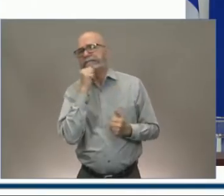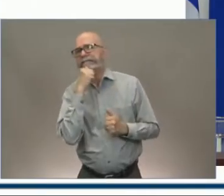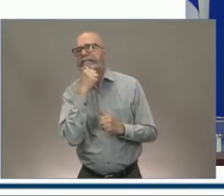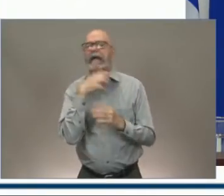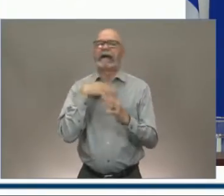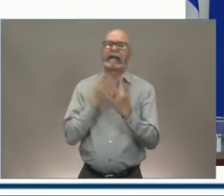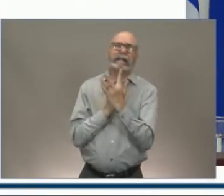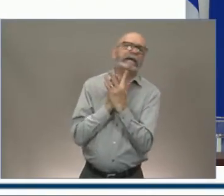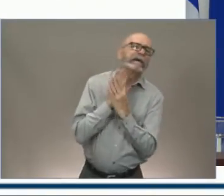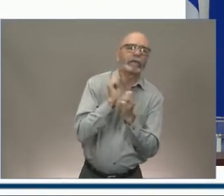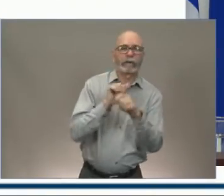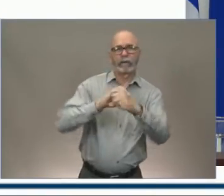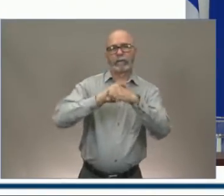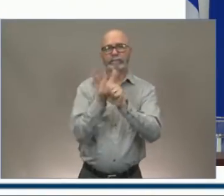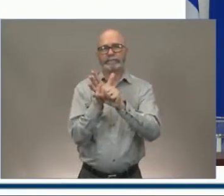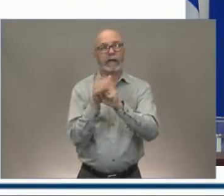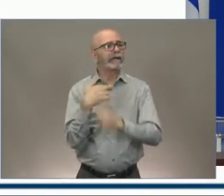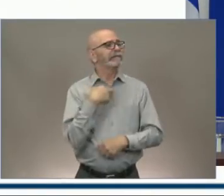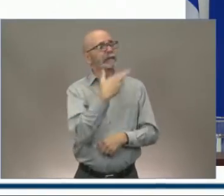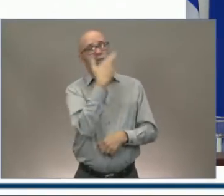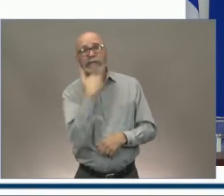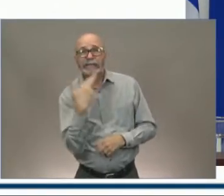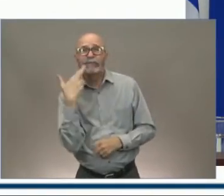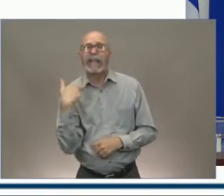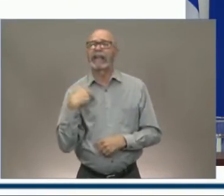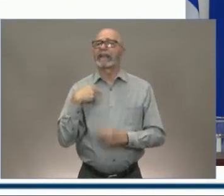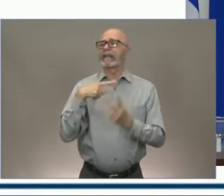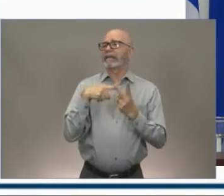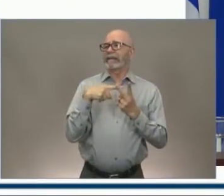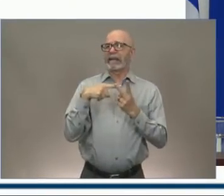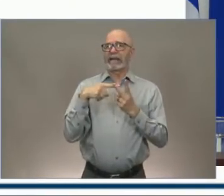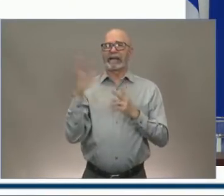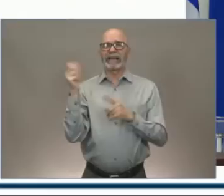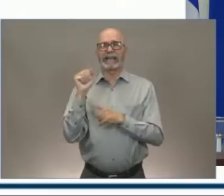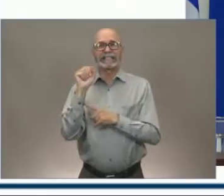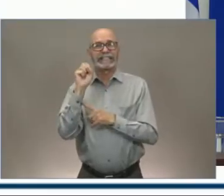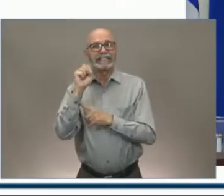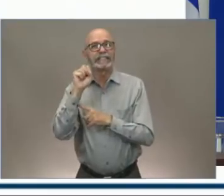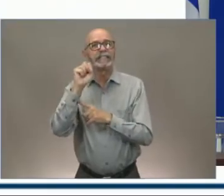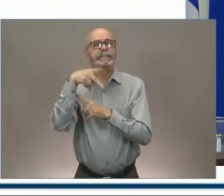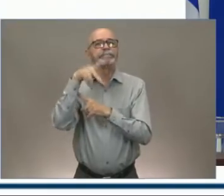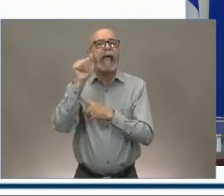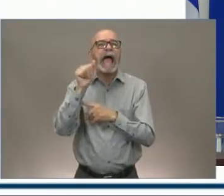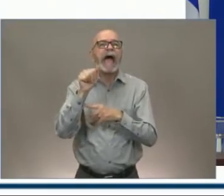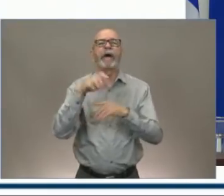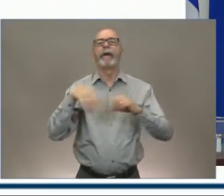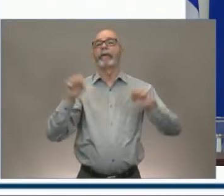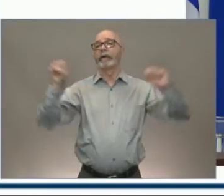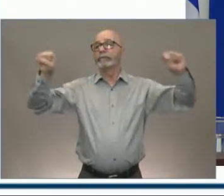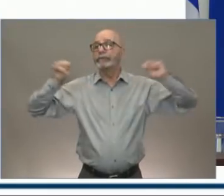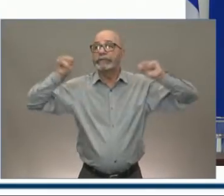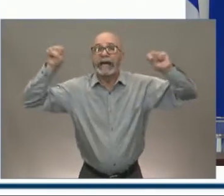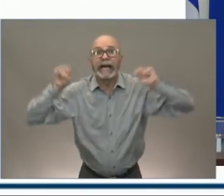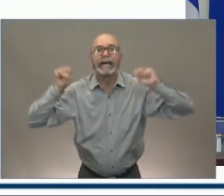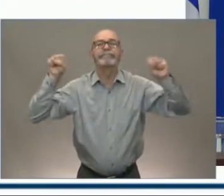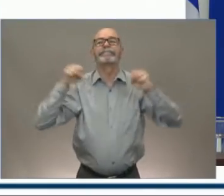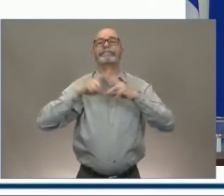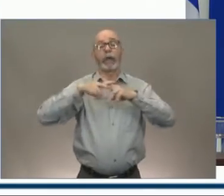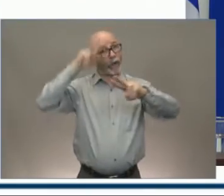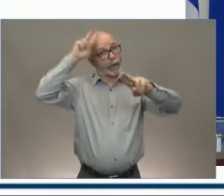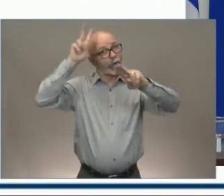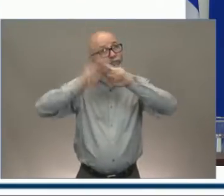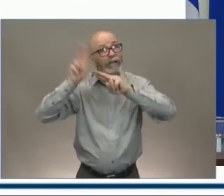know the restaurants and that other service sector businesses such as spas, gyms, hair salons, and barbershops have stepped up